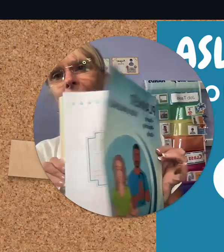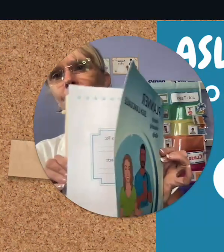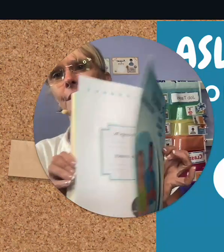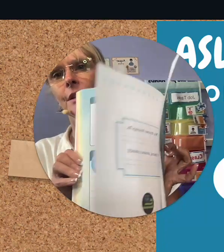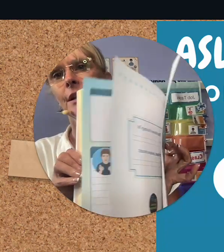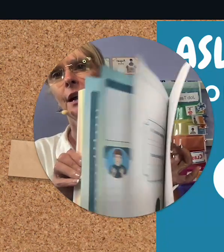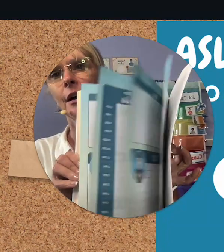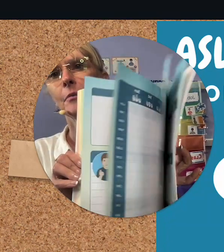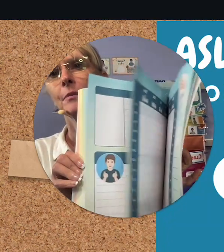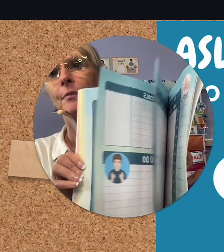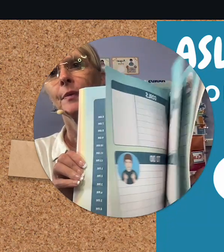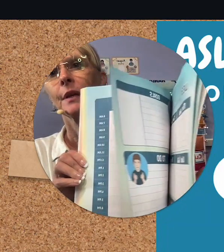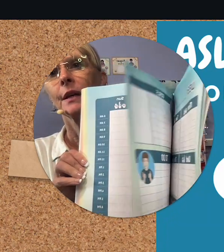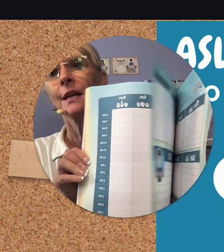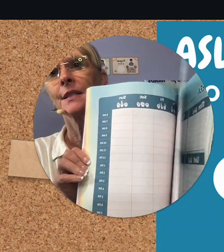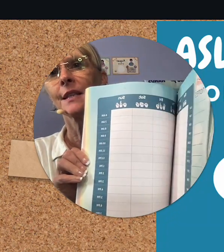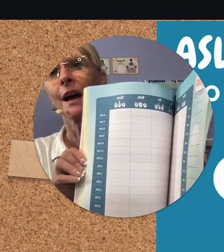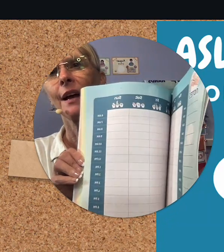your planner